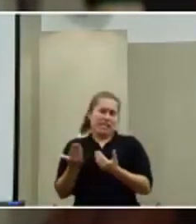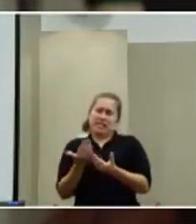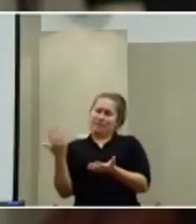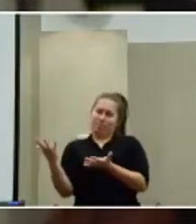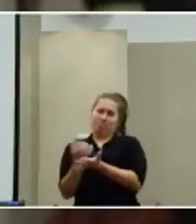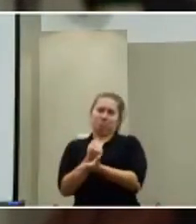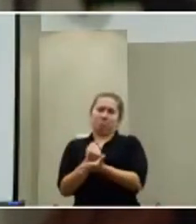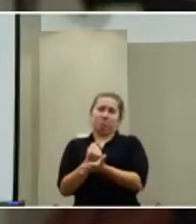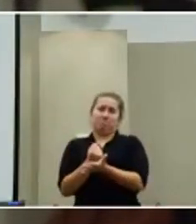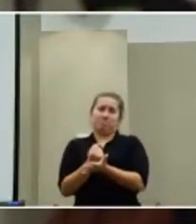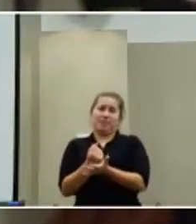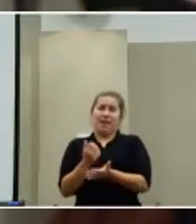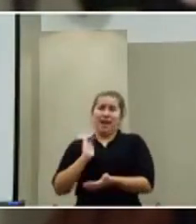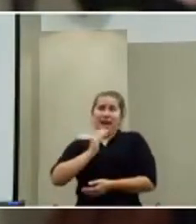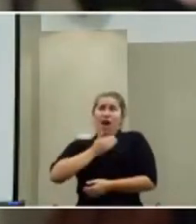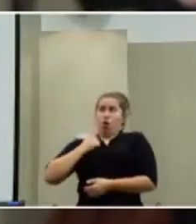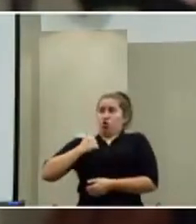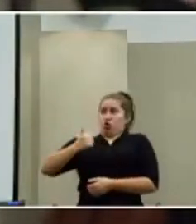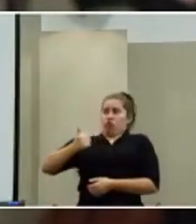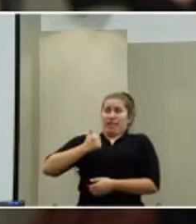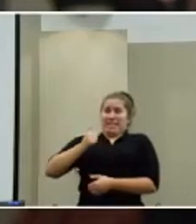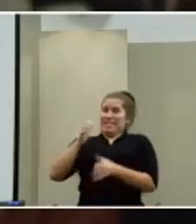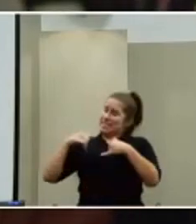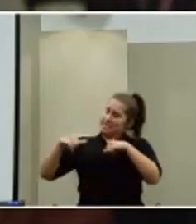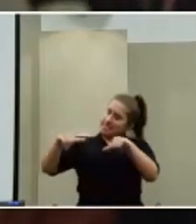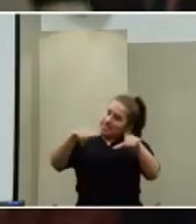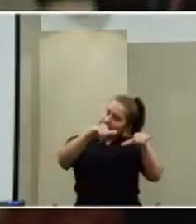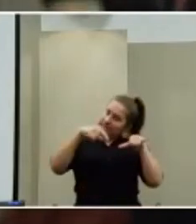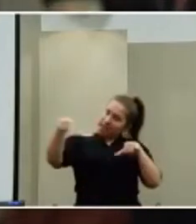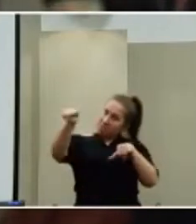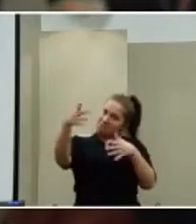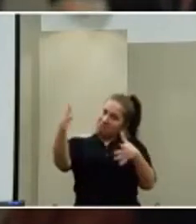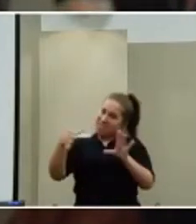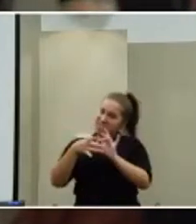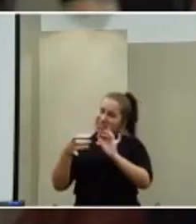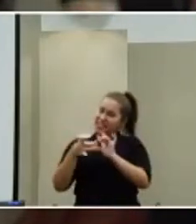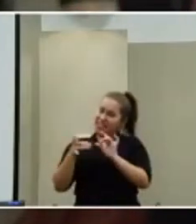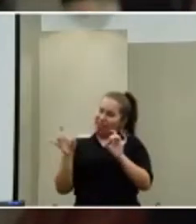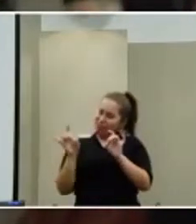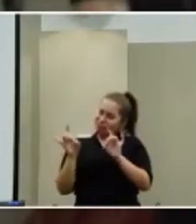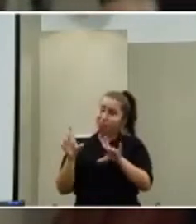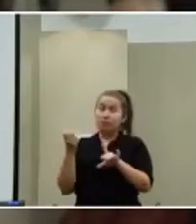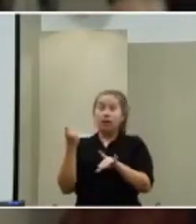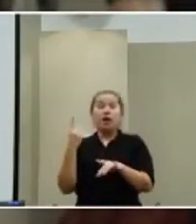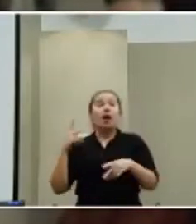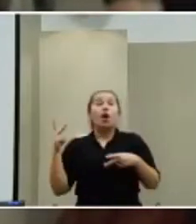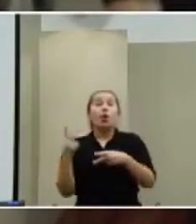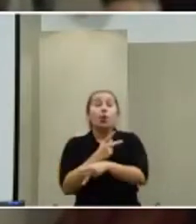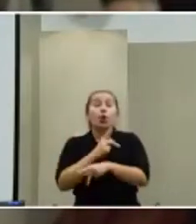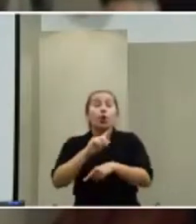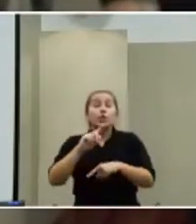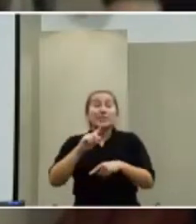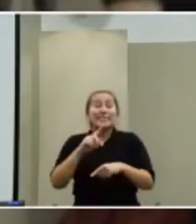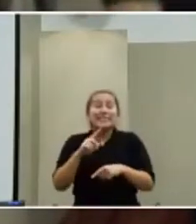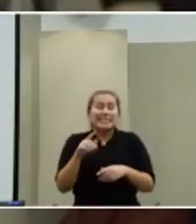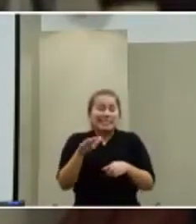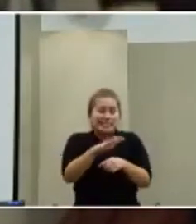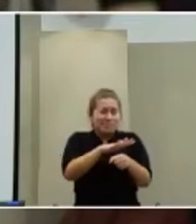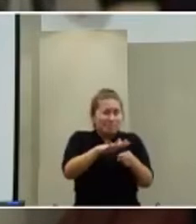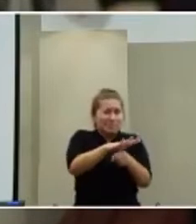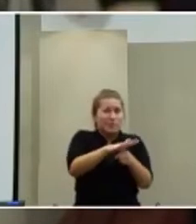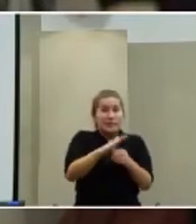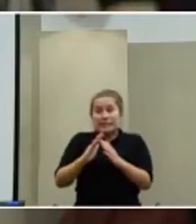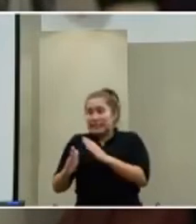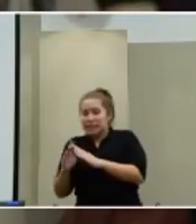Our paratransit, like many have said, it's bad, but it's even worse in the rural communities.